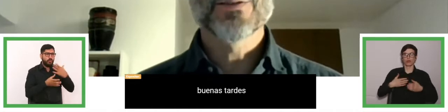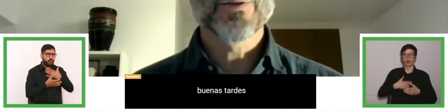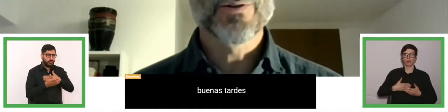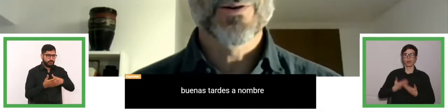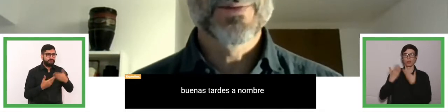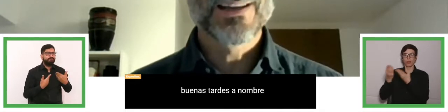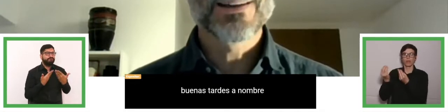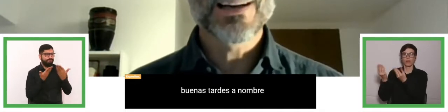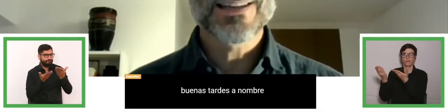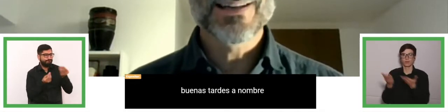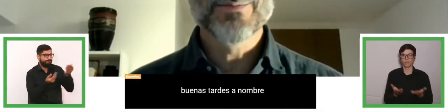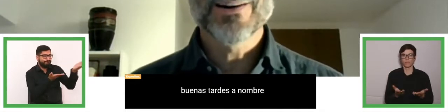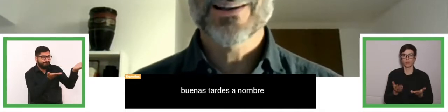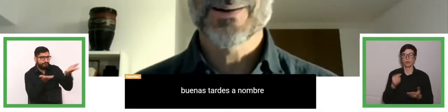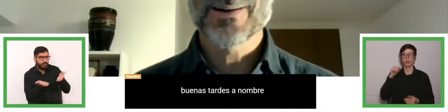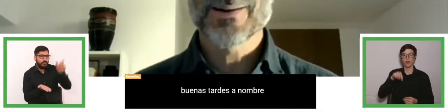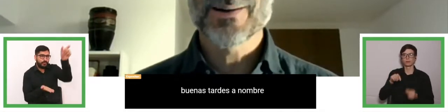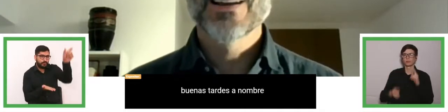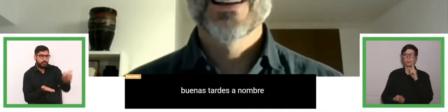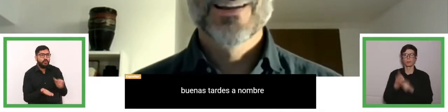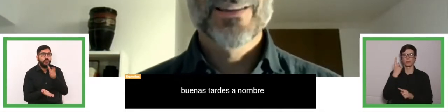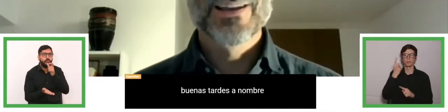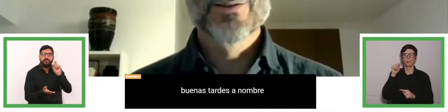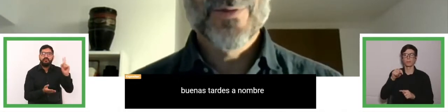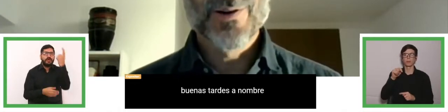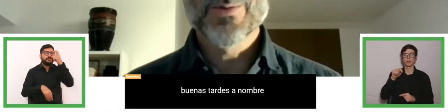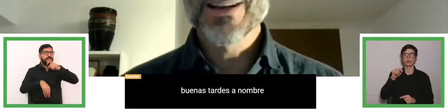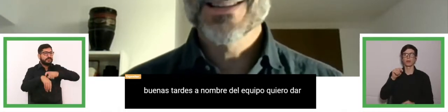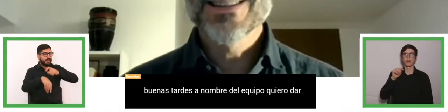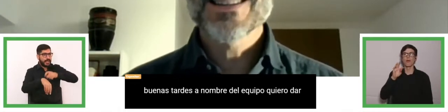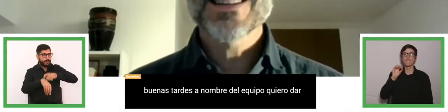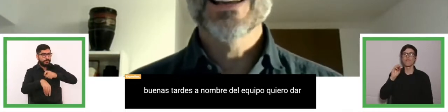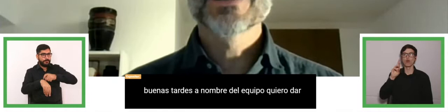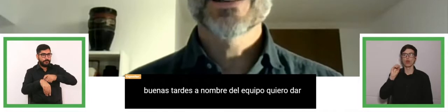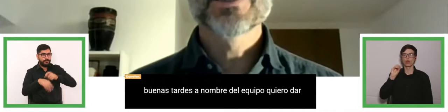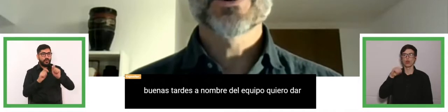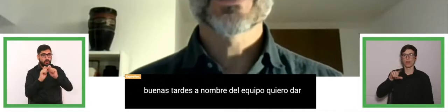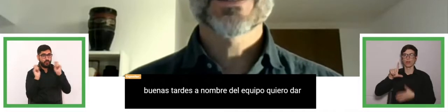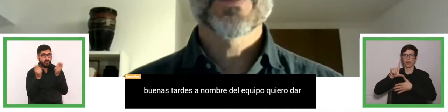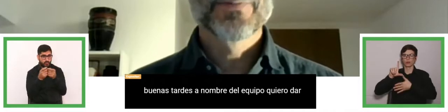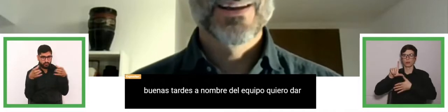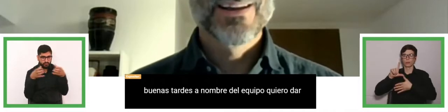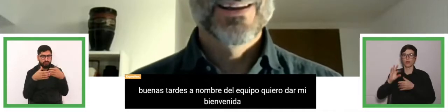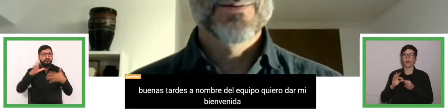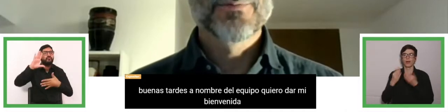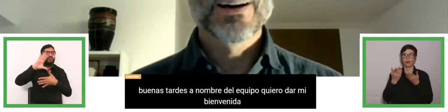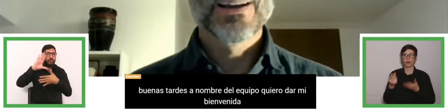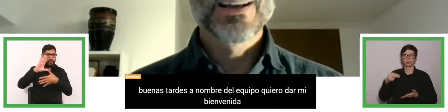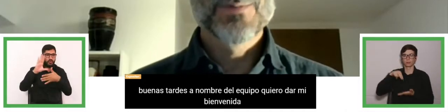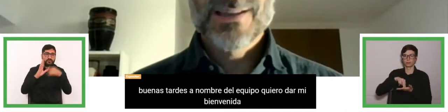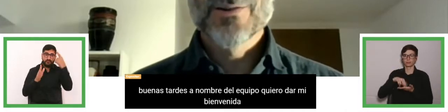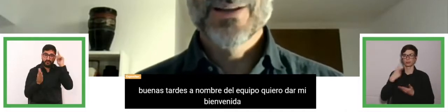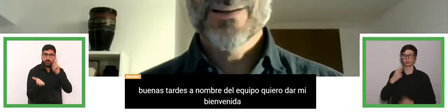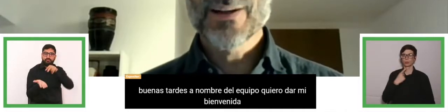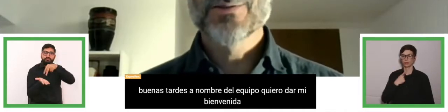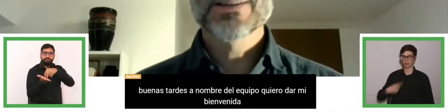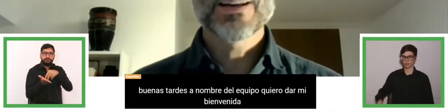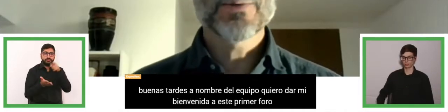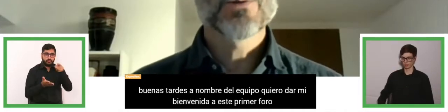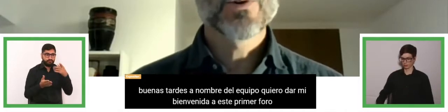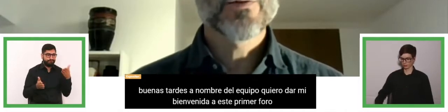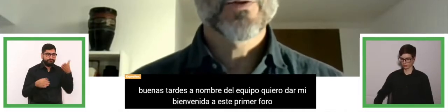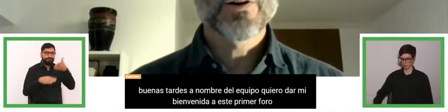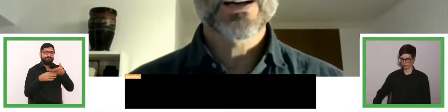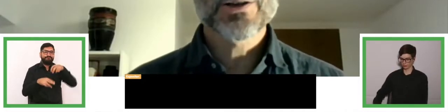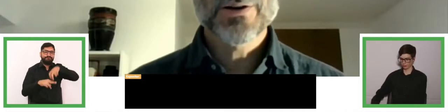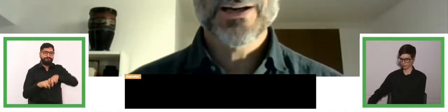Impact Transfer Forum in Latin America. Thank you for your presence and interest. My name is Loic van